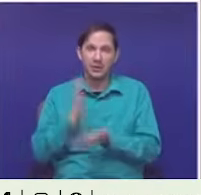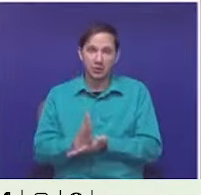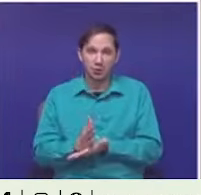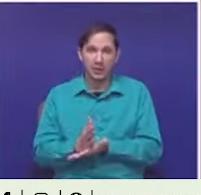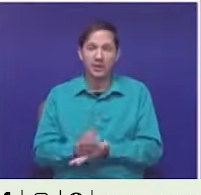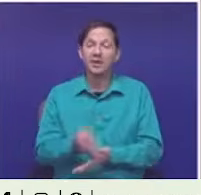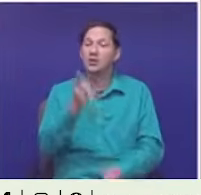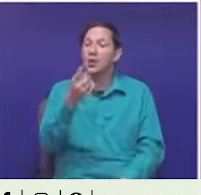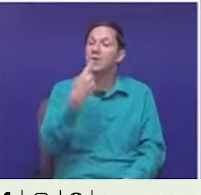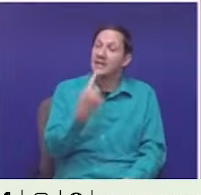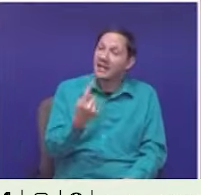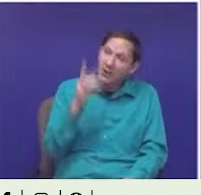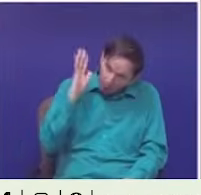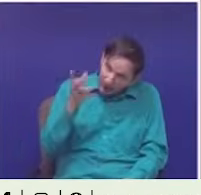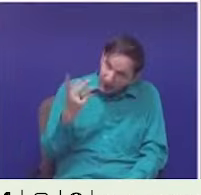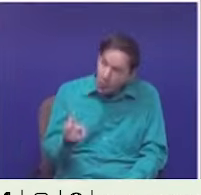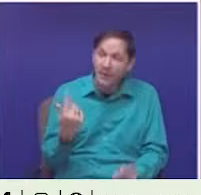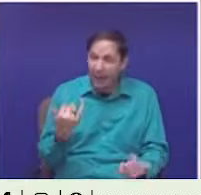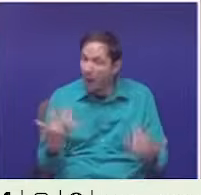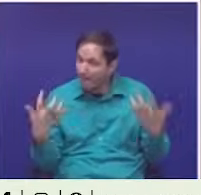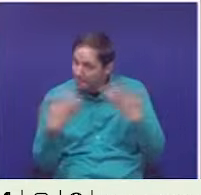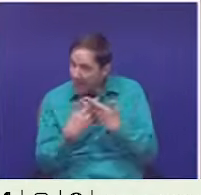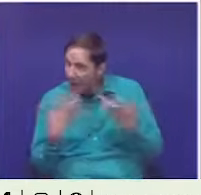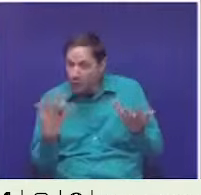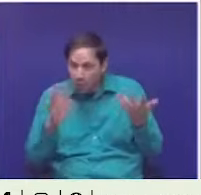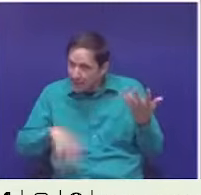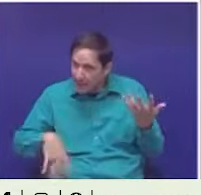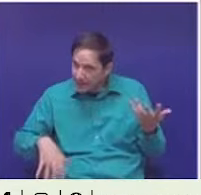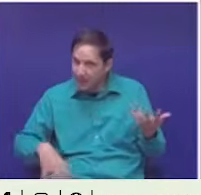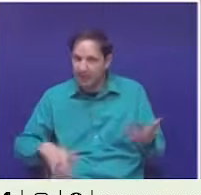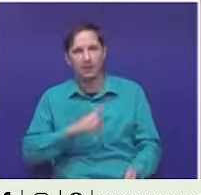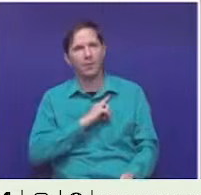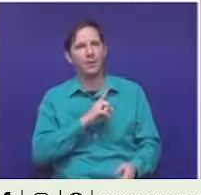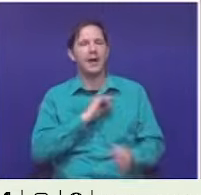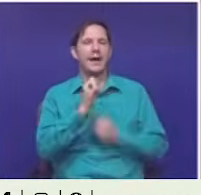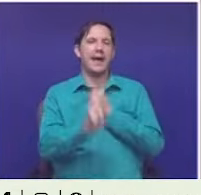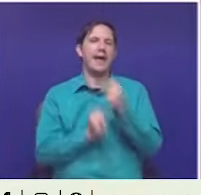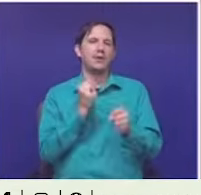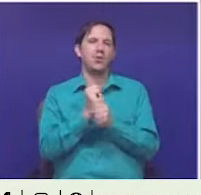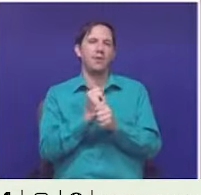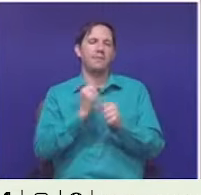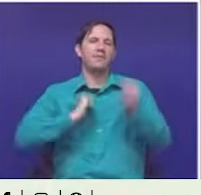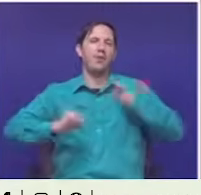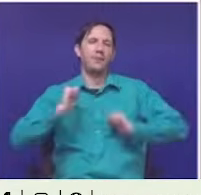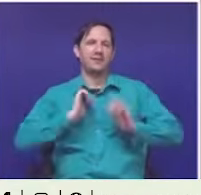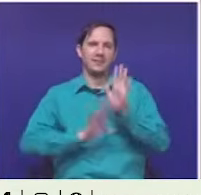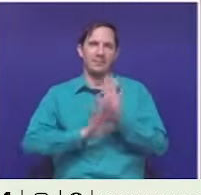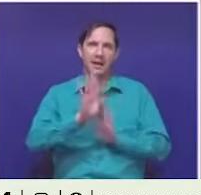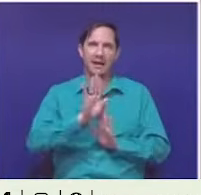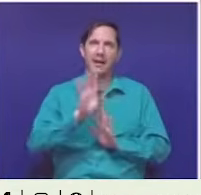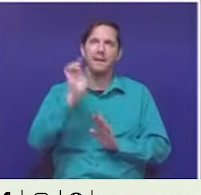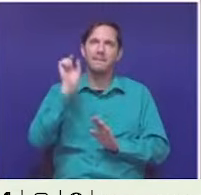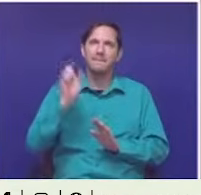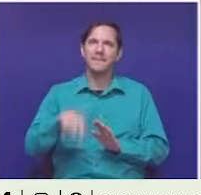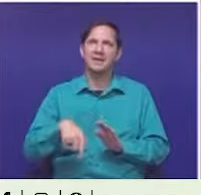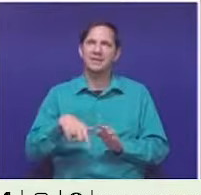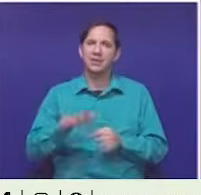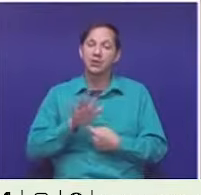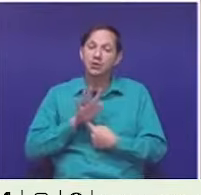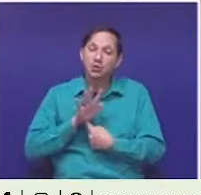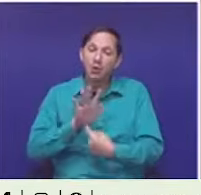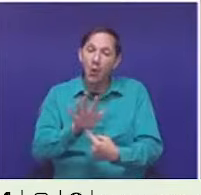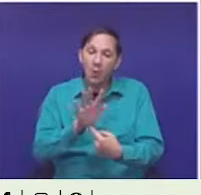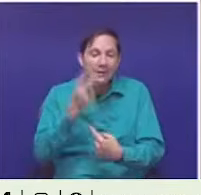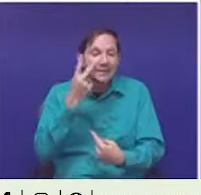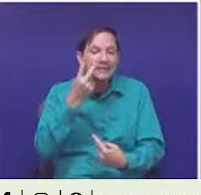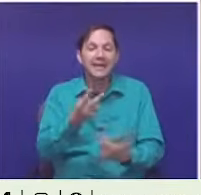you were going to do this, have you met that? Because for me, I think annual performance plans and the indicators in them should live through impact. We shouldn't just